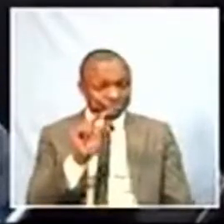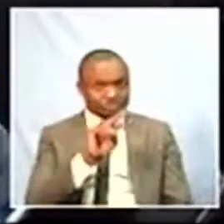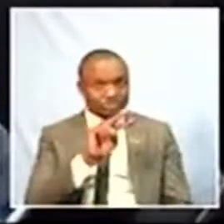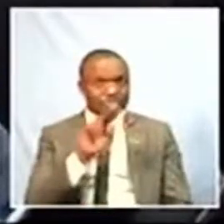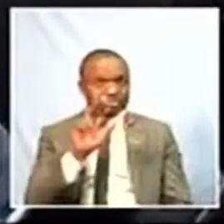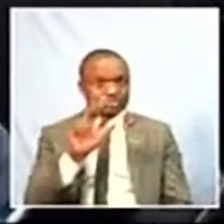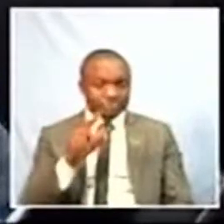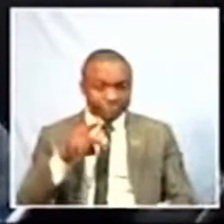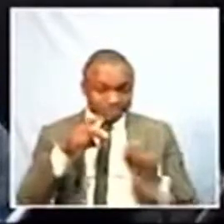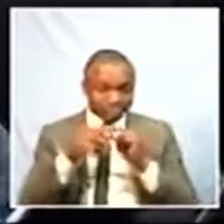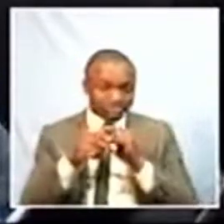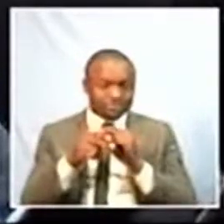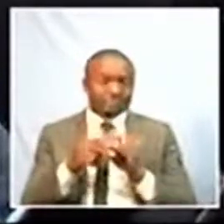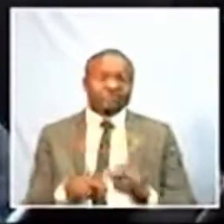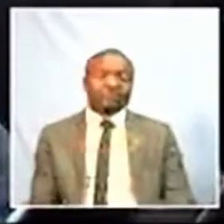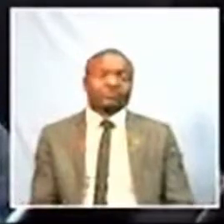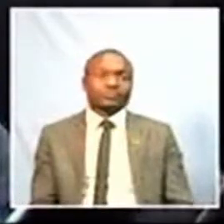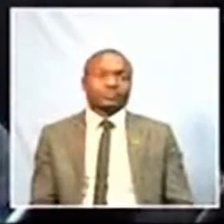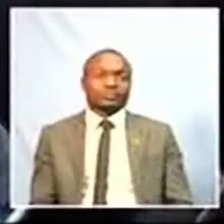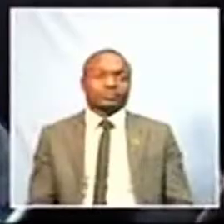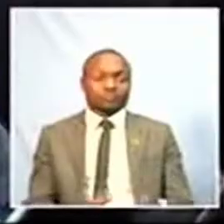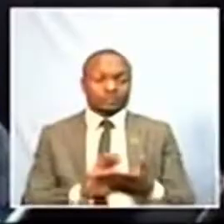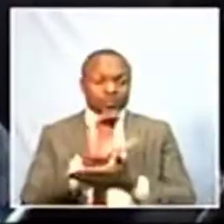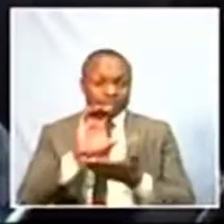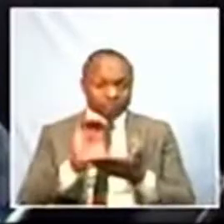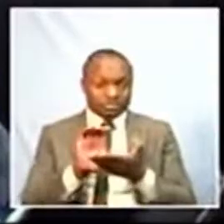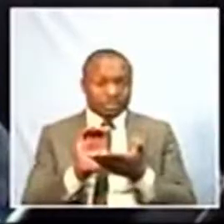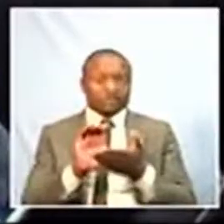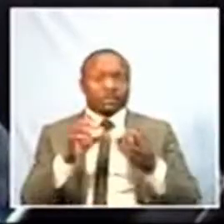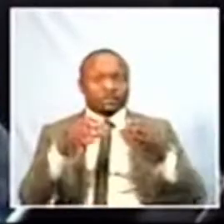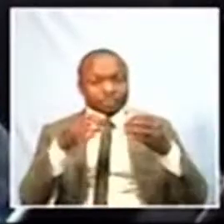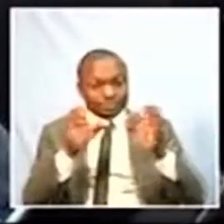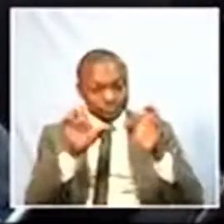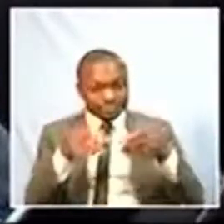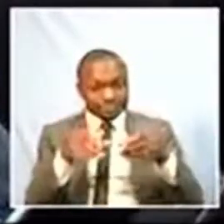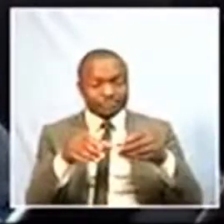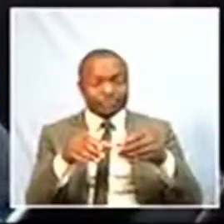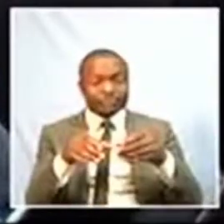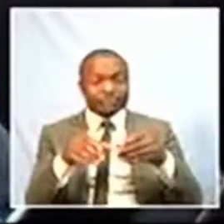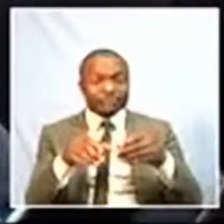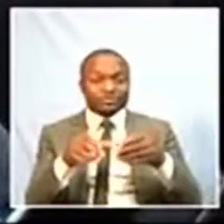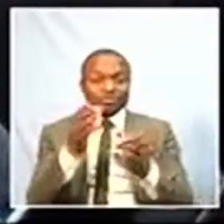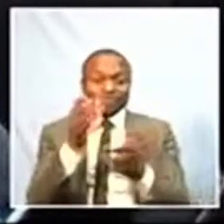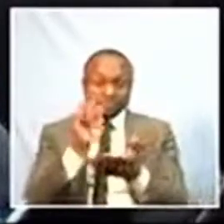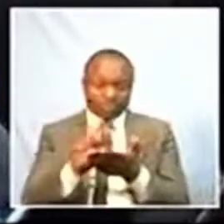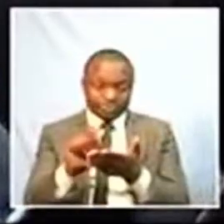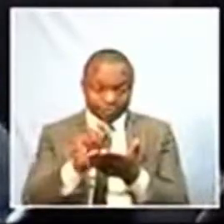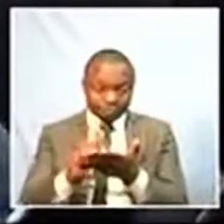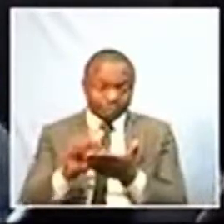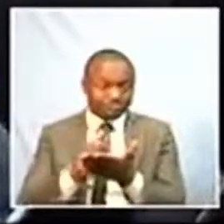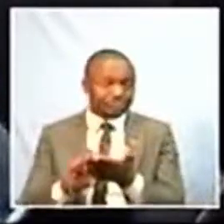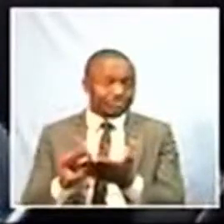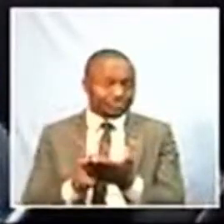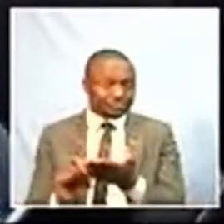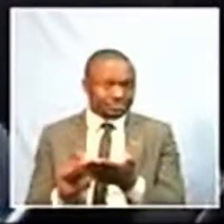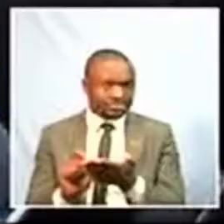was terminated, and the CHOMA Municipal Council has written demanding notices to